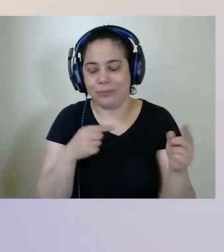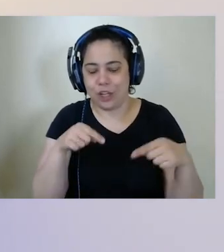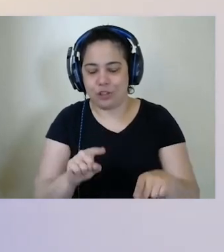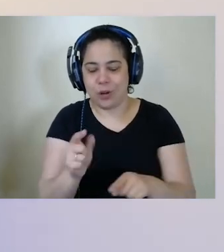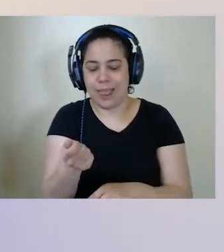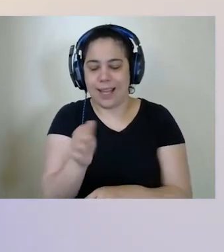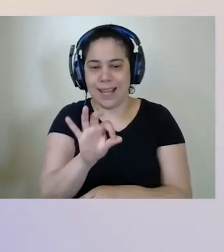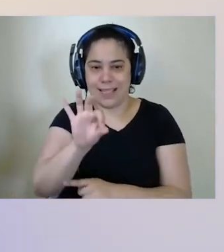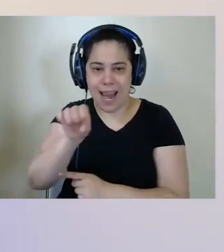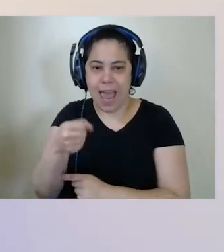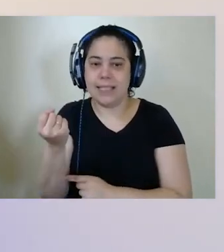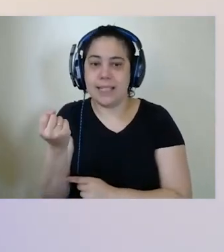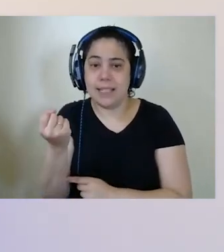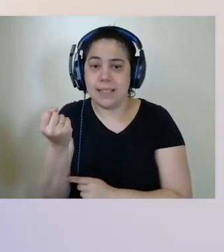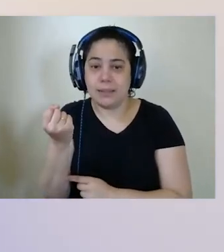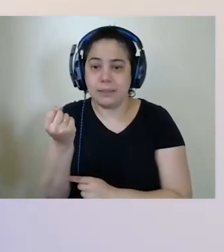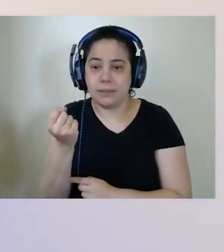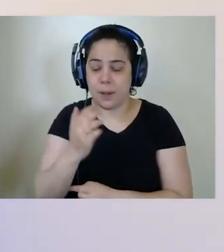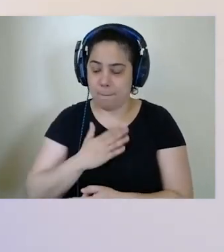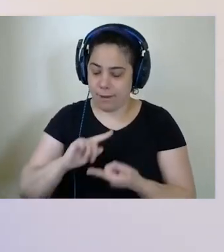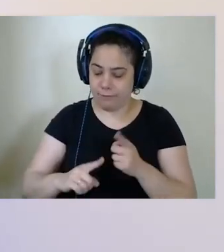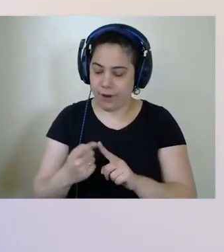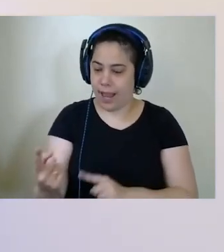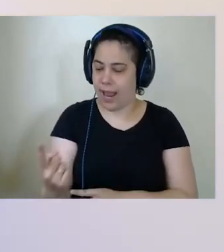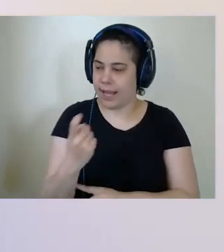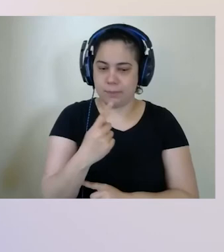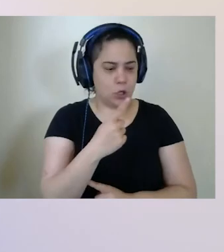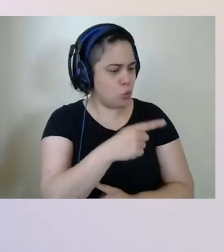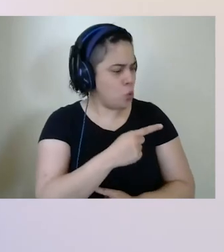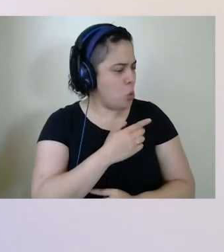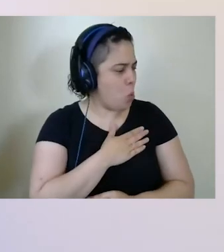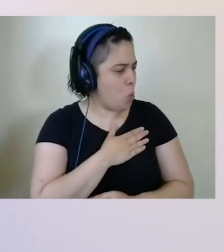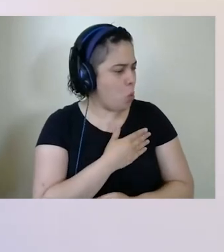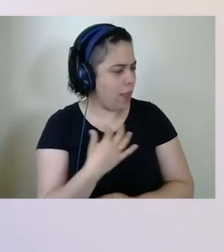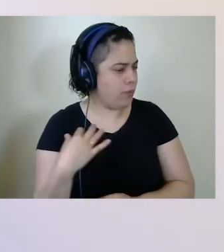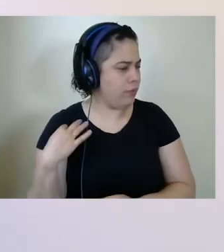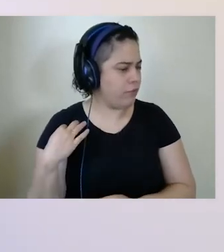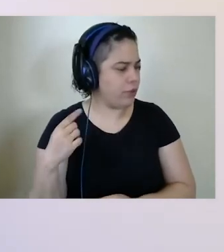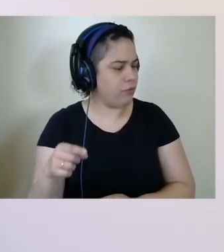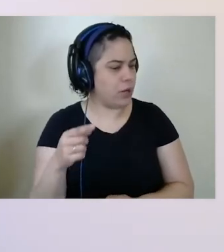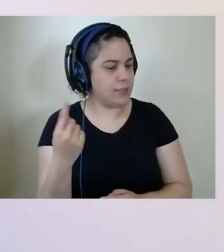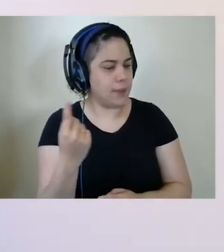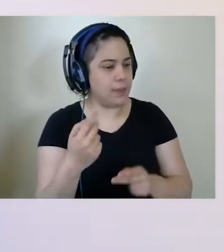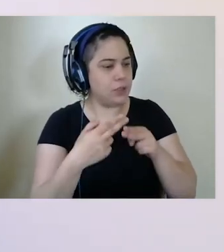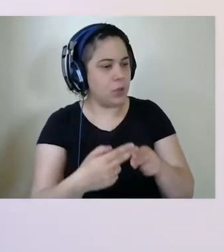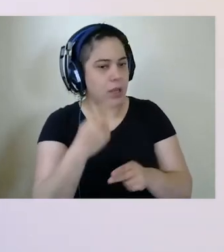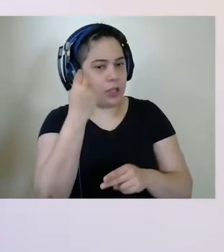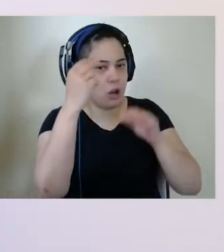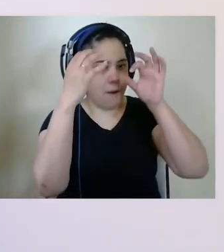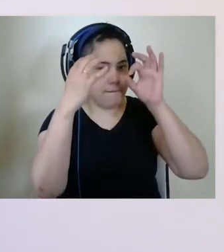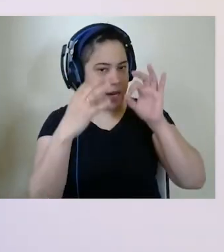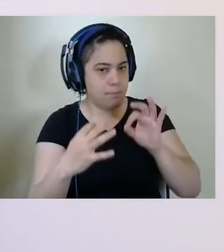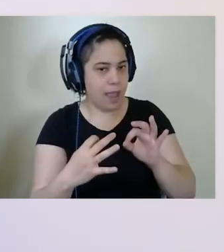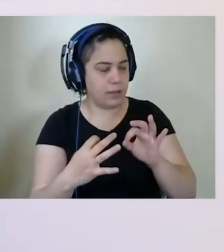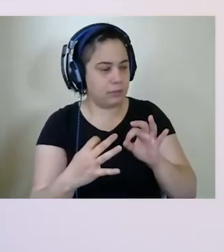mid-90s, a friend of mine asked me if I would be a subject for this thing called neurofeedback.